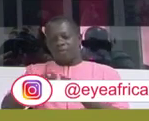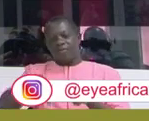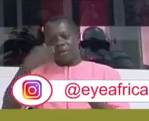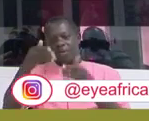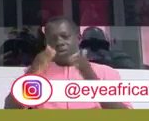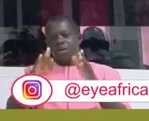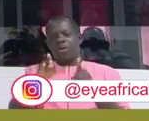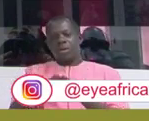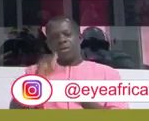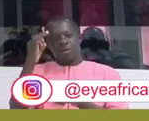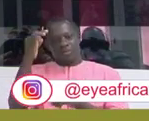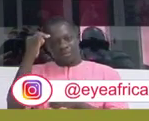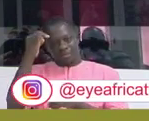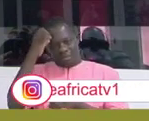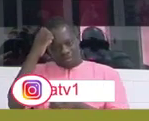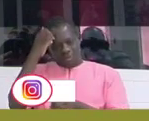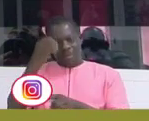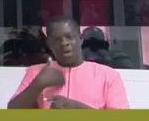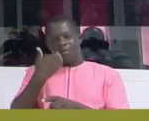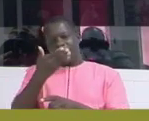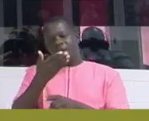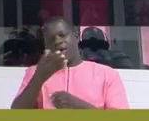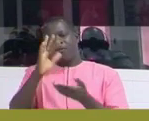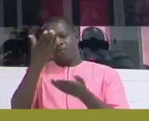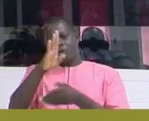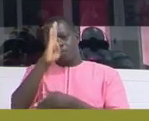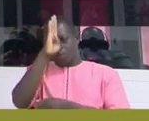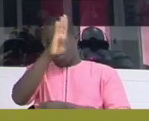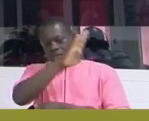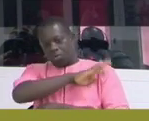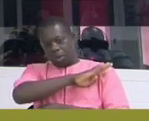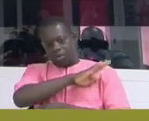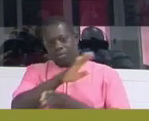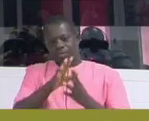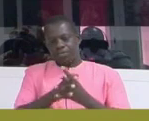uh not with his faculties now from Biamunda.